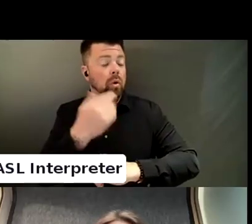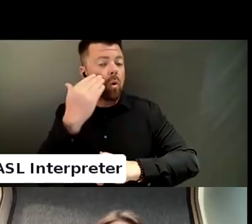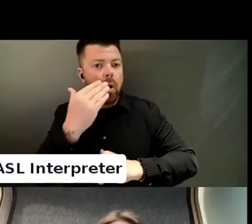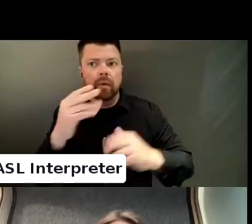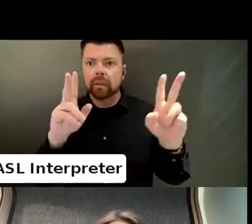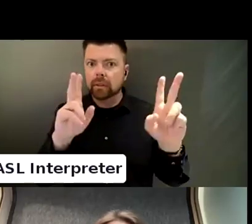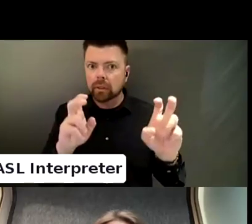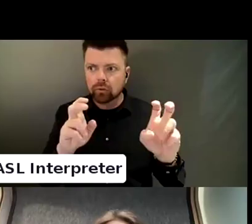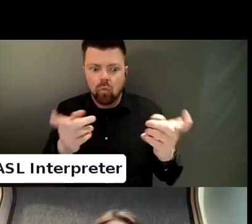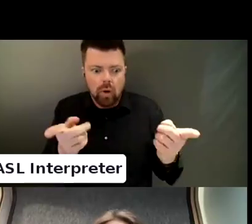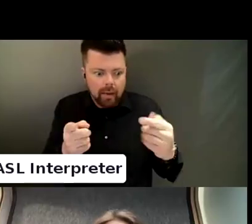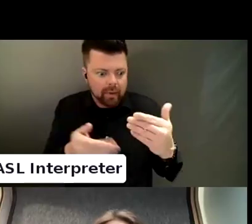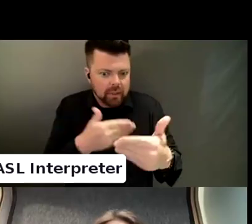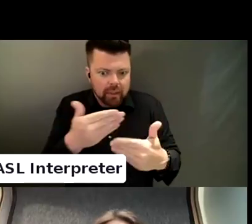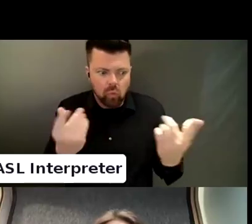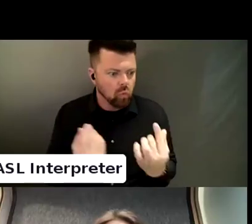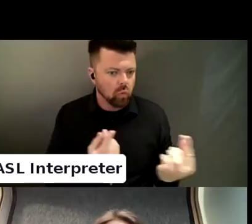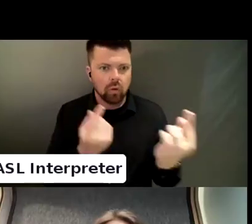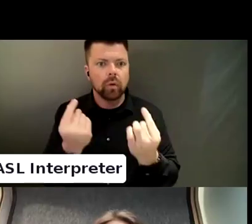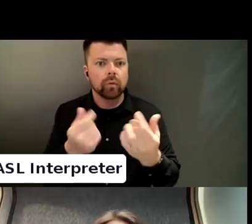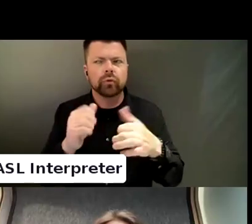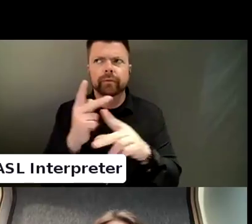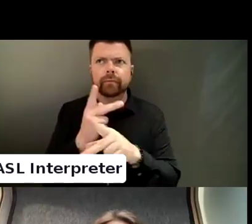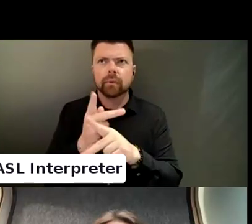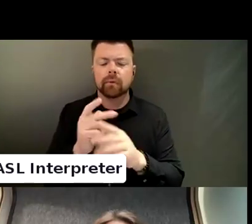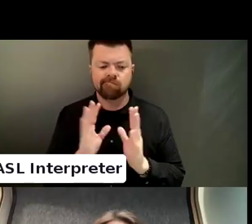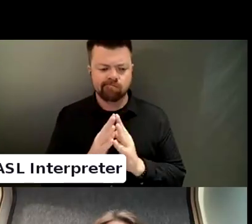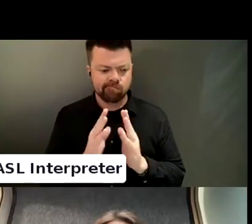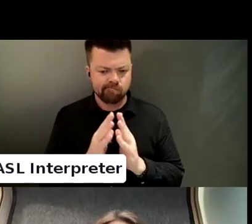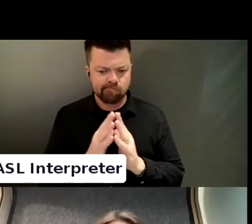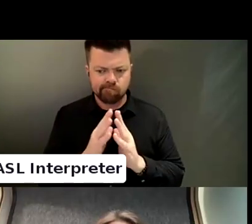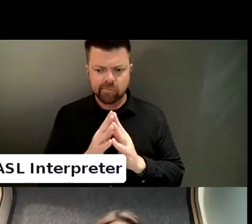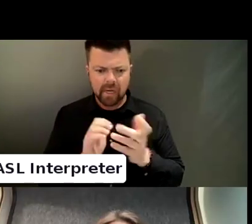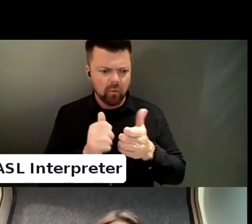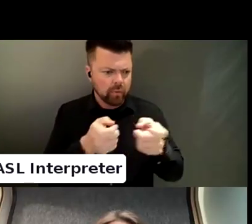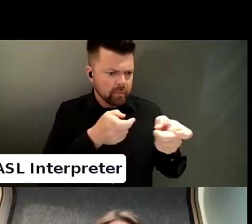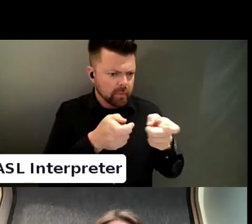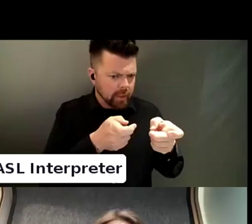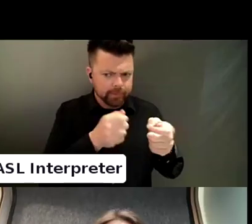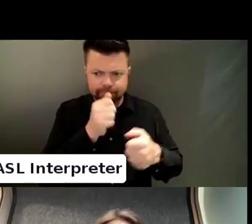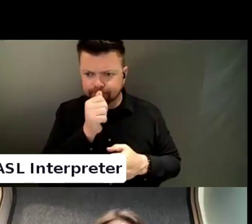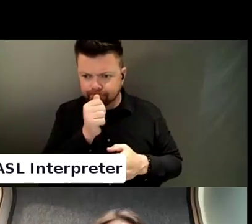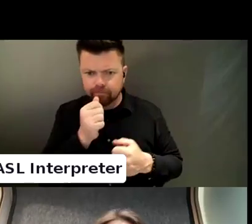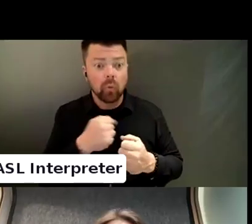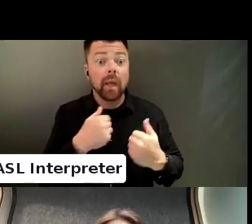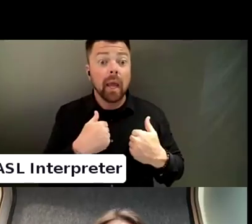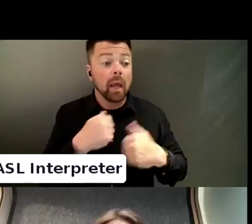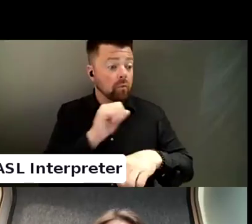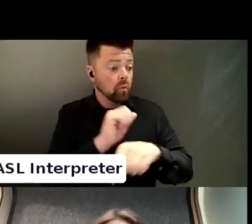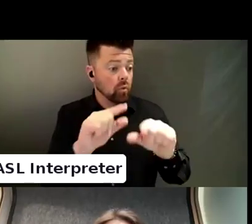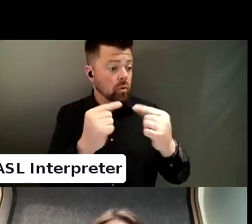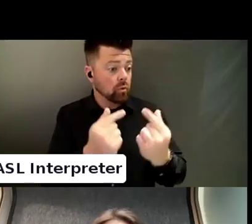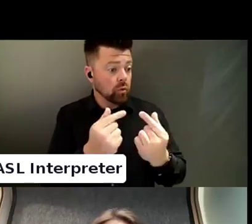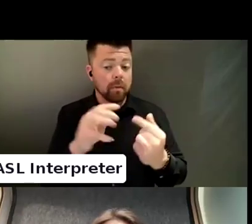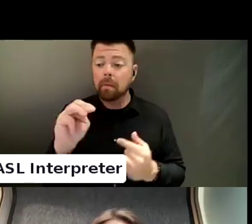we're trying to come up with what are the ways to help mitigate that. So for instance, we have a work group that's working on